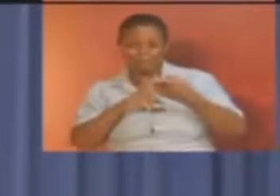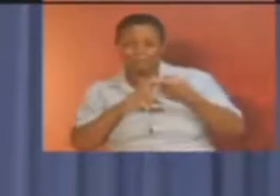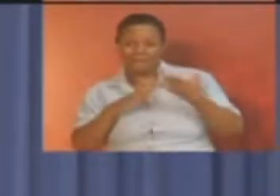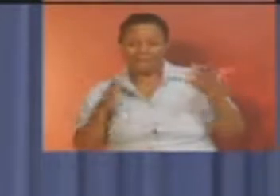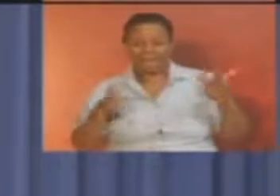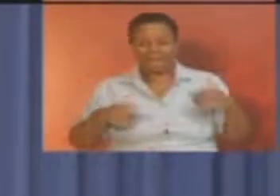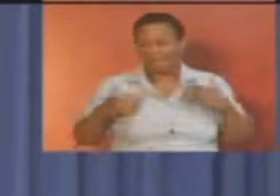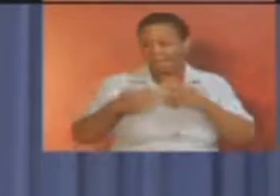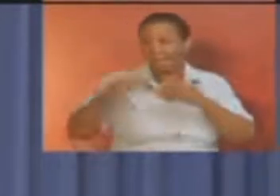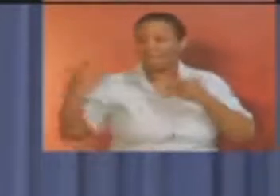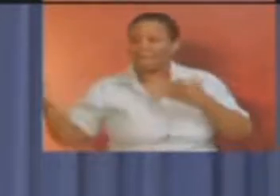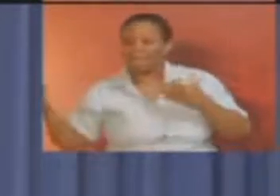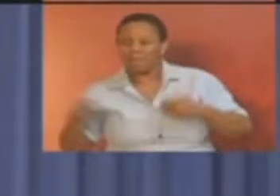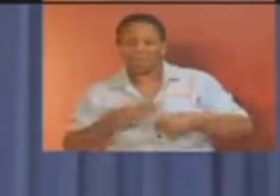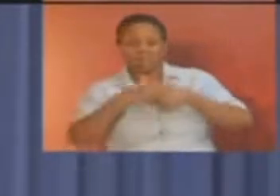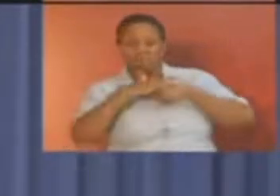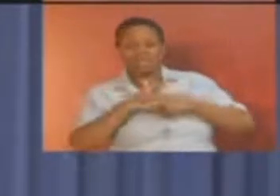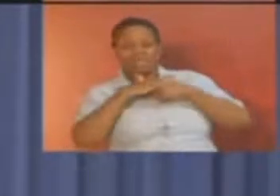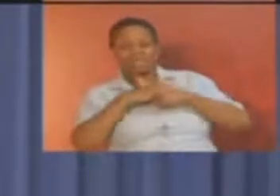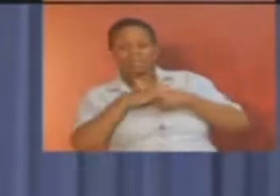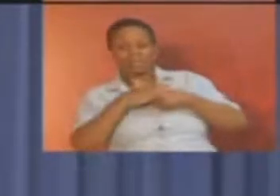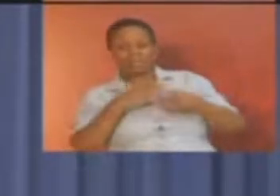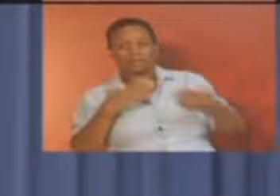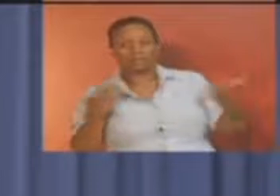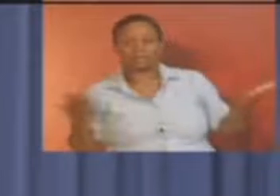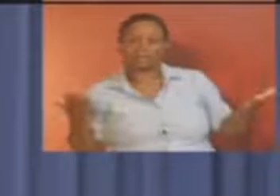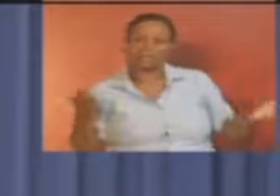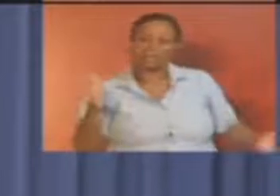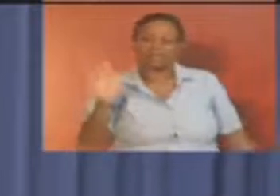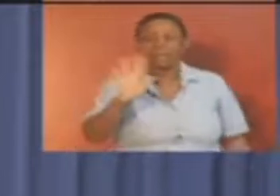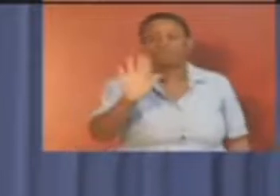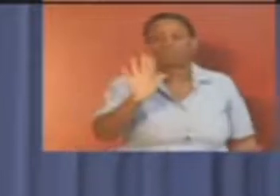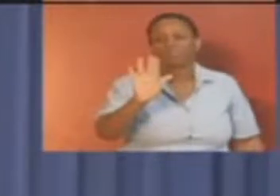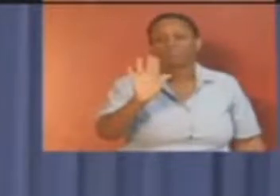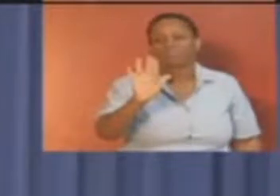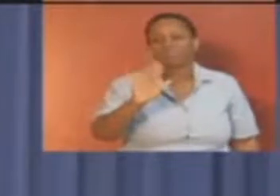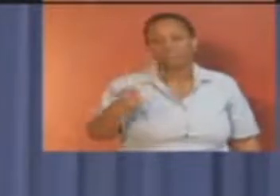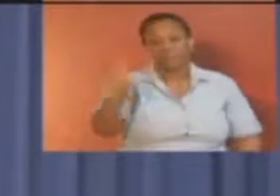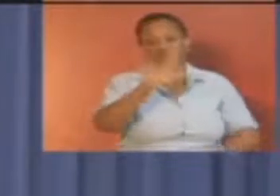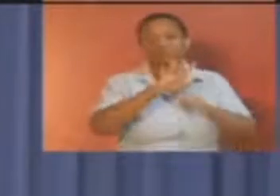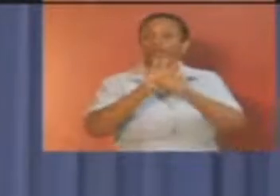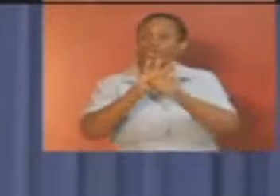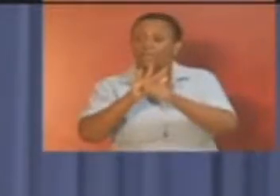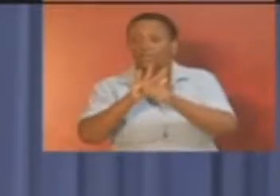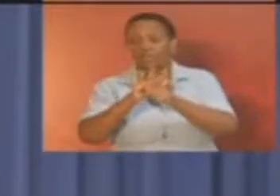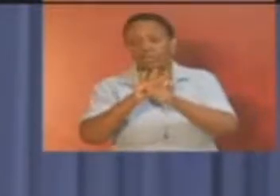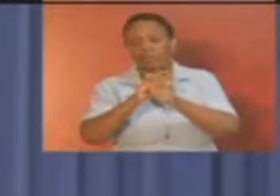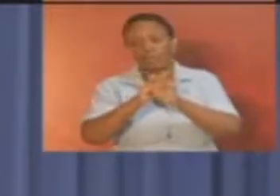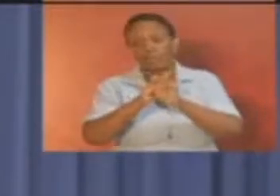catalyst in Trinidad and Tobago. Don't encourage anybody to misbehave.